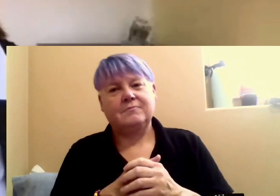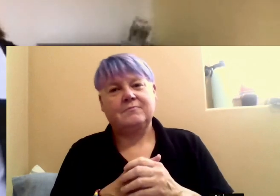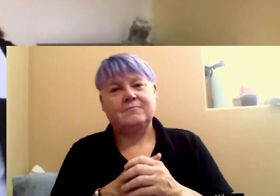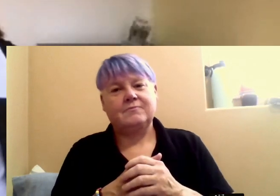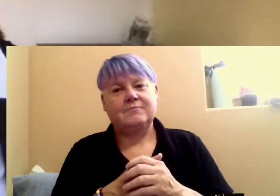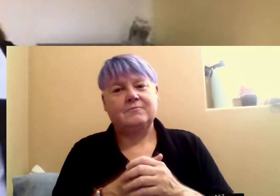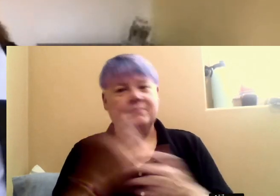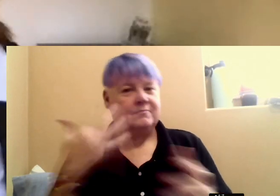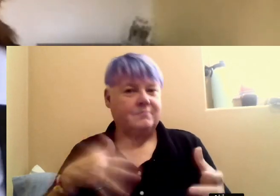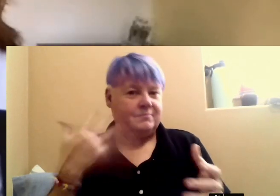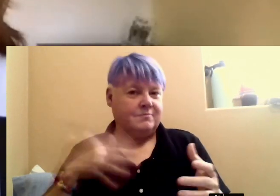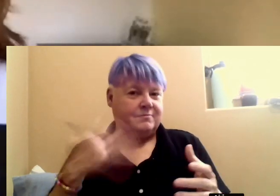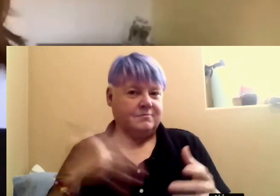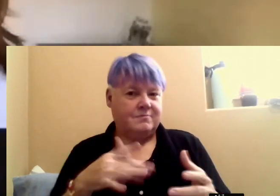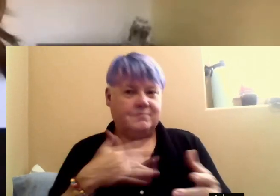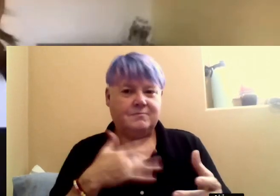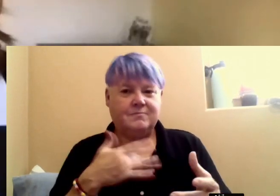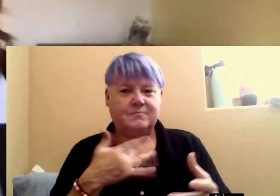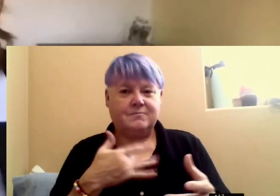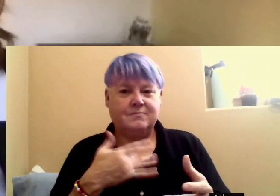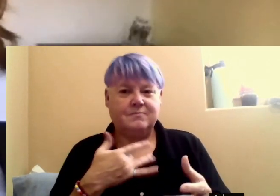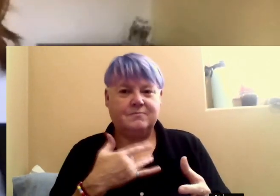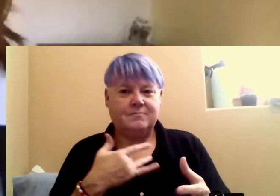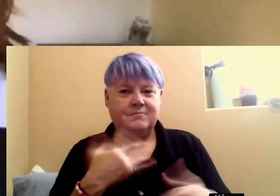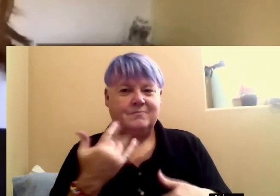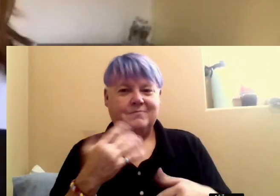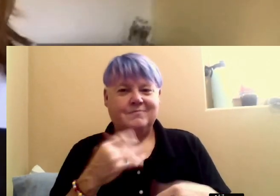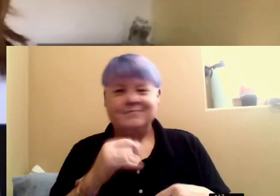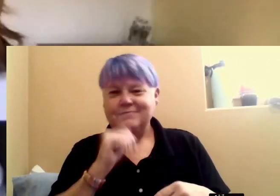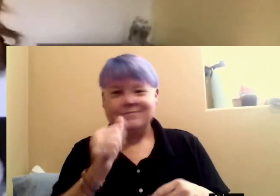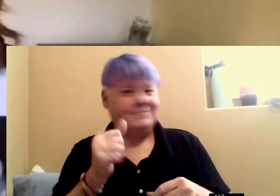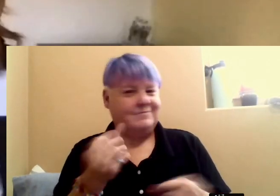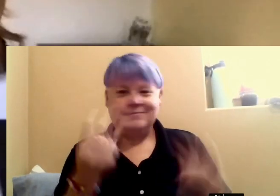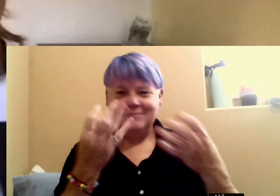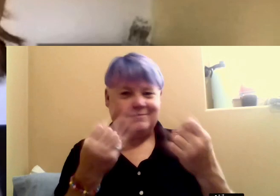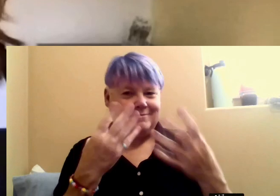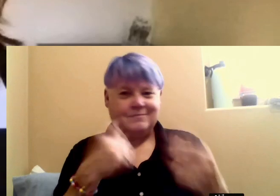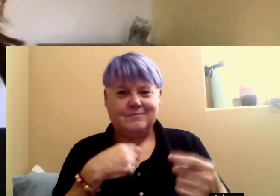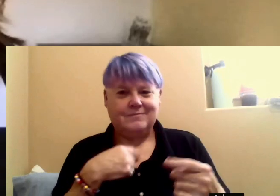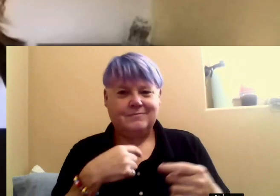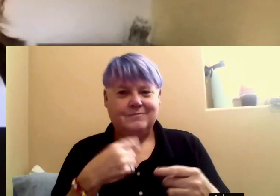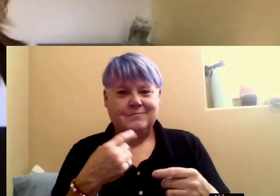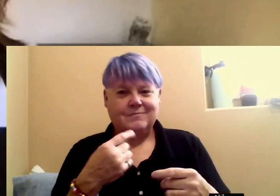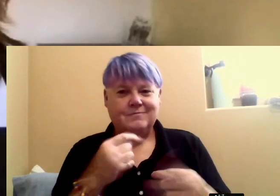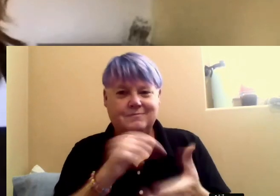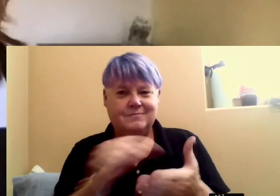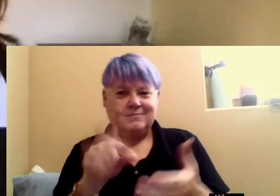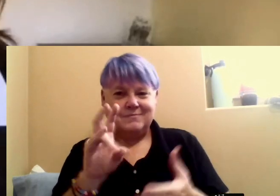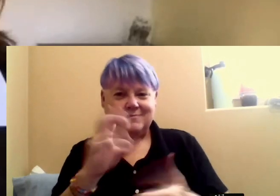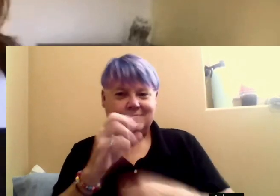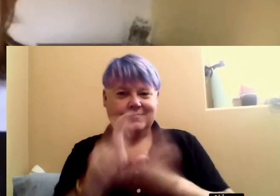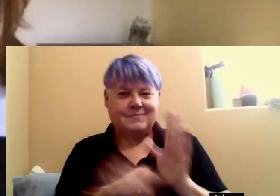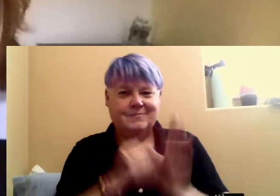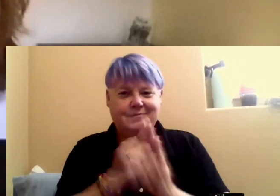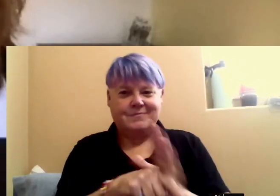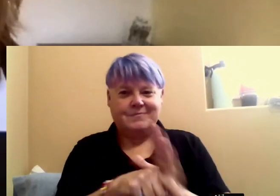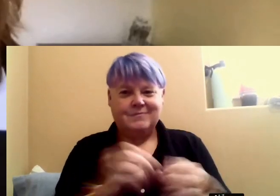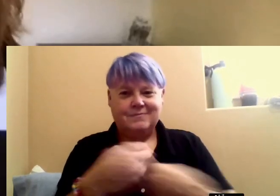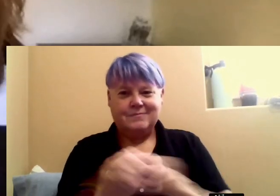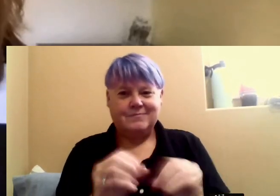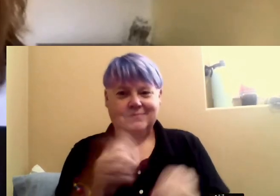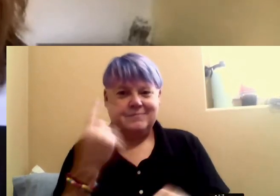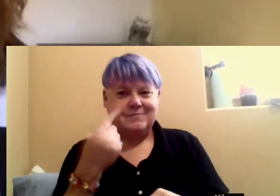Wow. I feel like a real slacker compared to you two. And I'm the one that spends 7 hours in her office, and I'm only